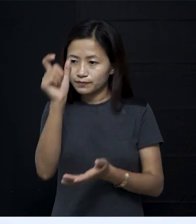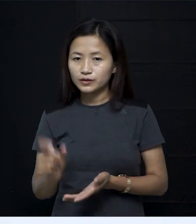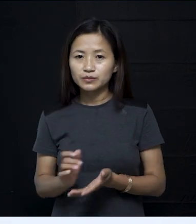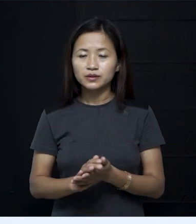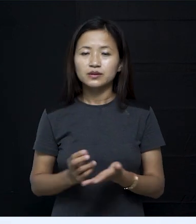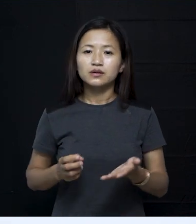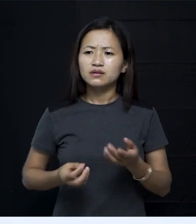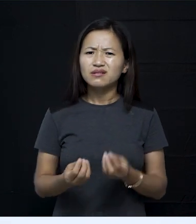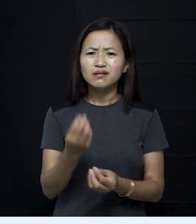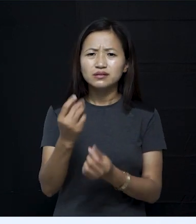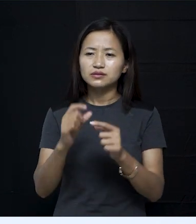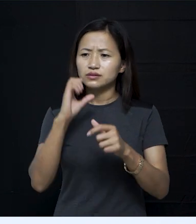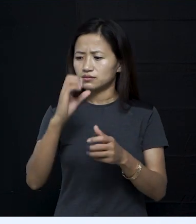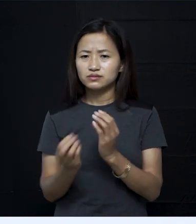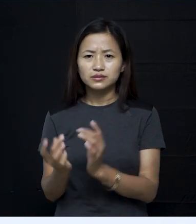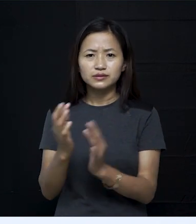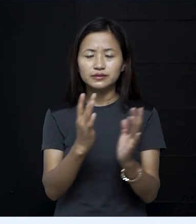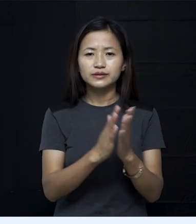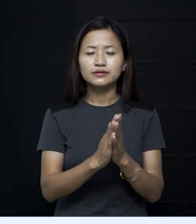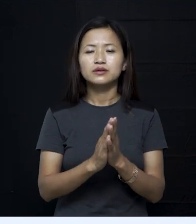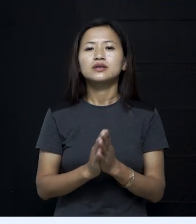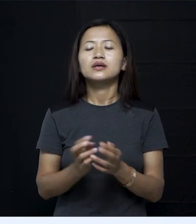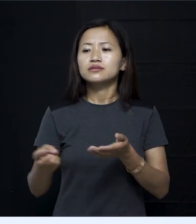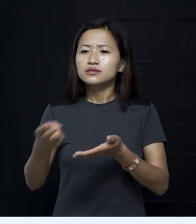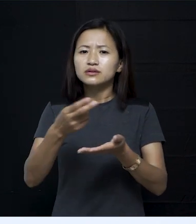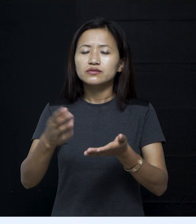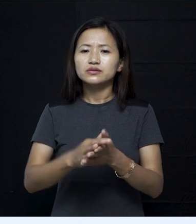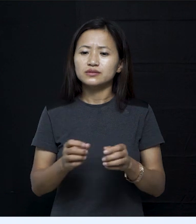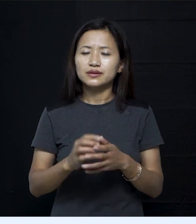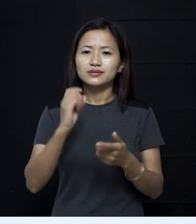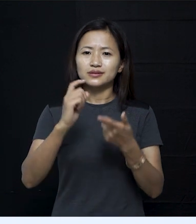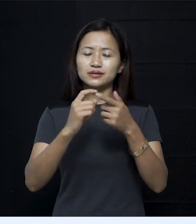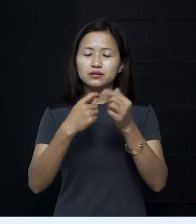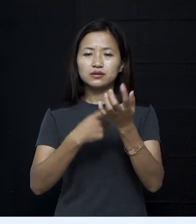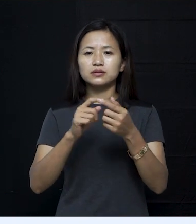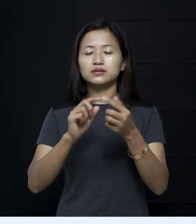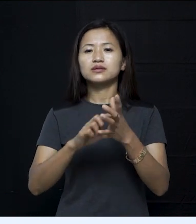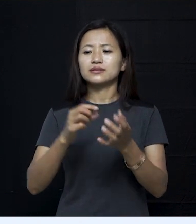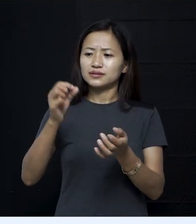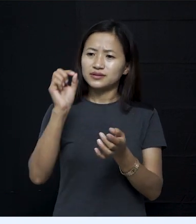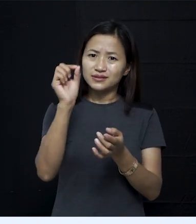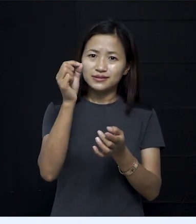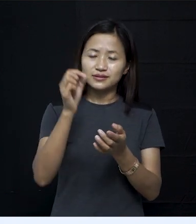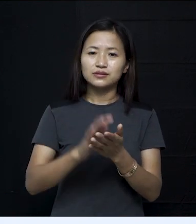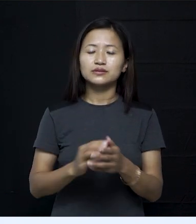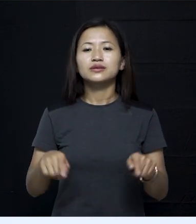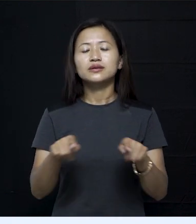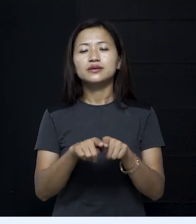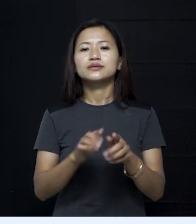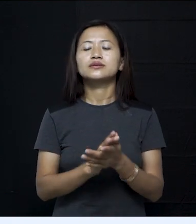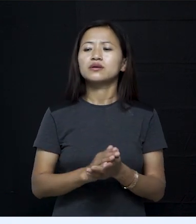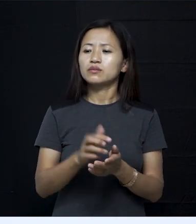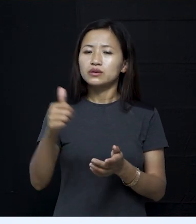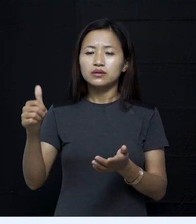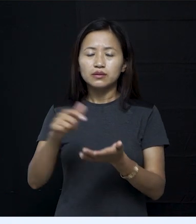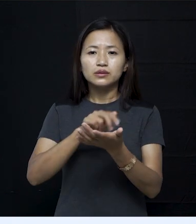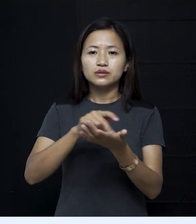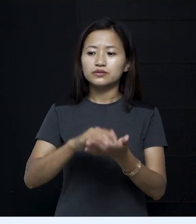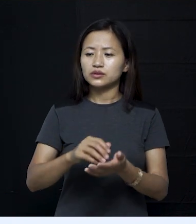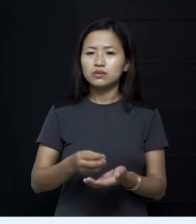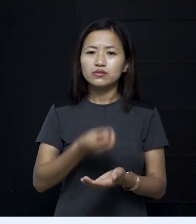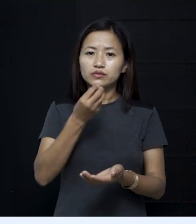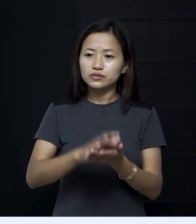the soil itself, it is very soft. And so what they do is, they will just start spreading out the, or giving out the grains, and